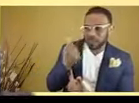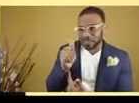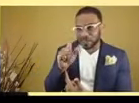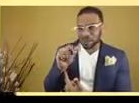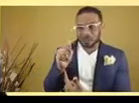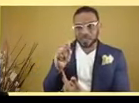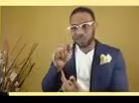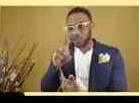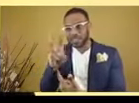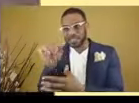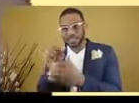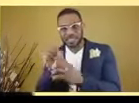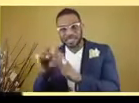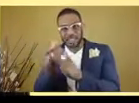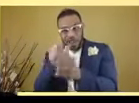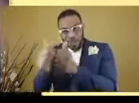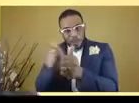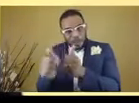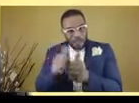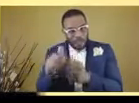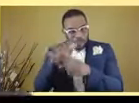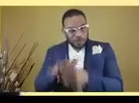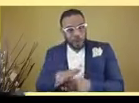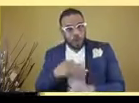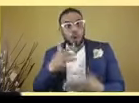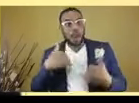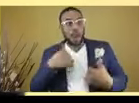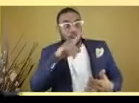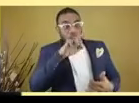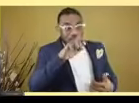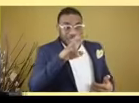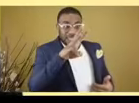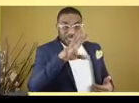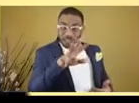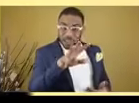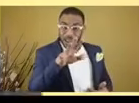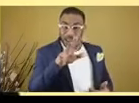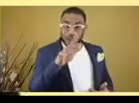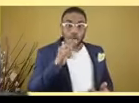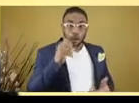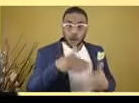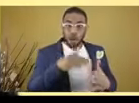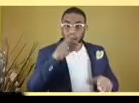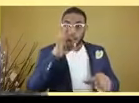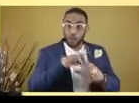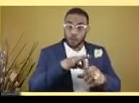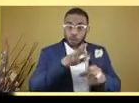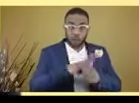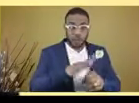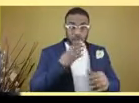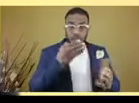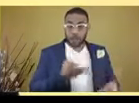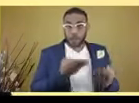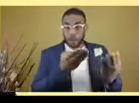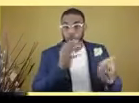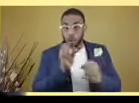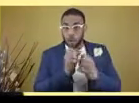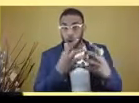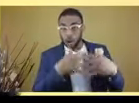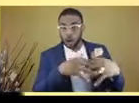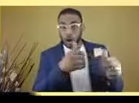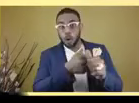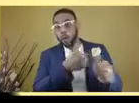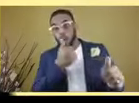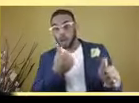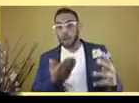have passed racist voter suppression, and we already have 165 racist voter suppression bills now working themselves away